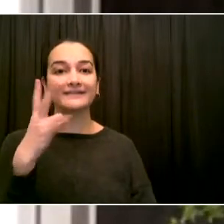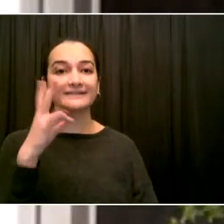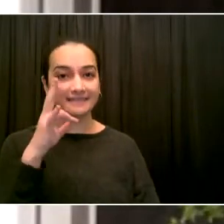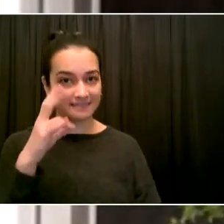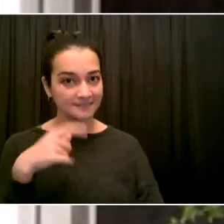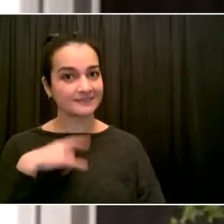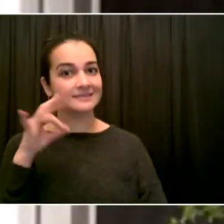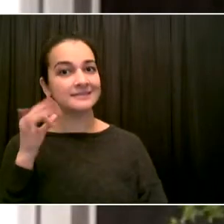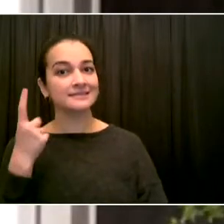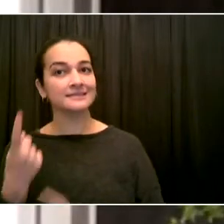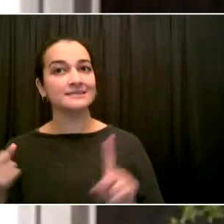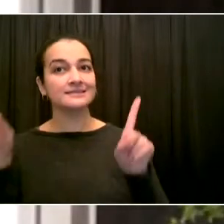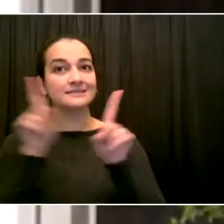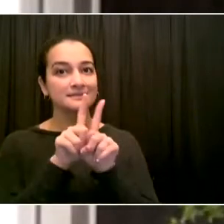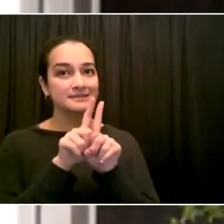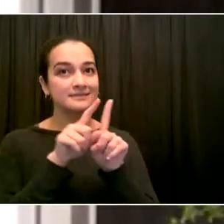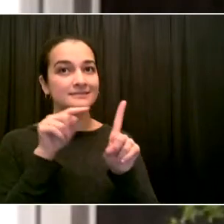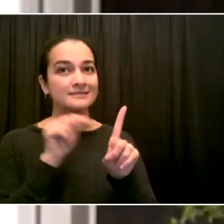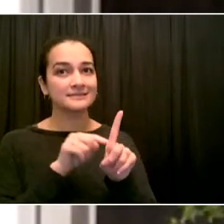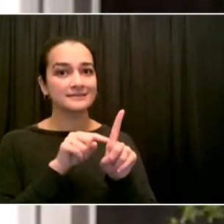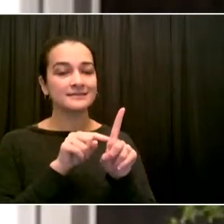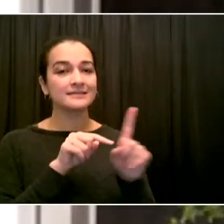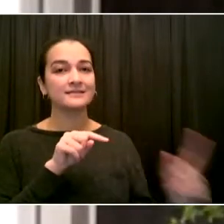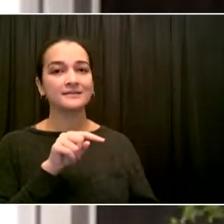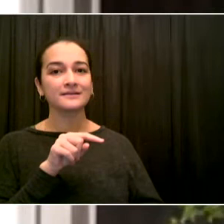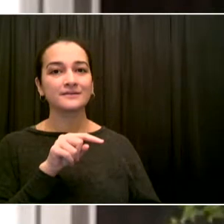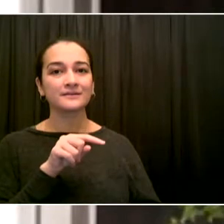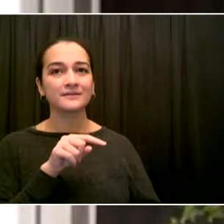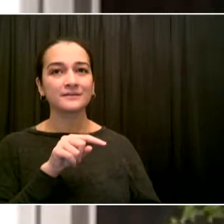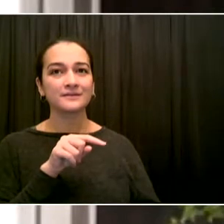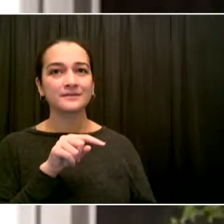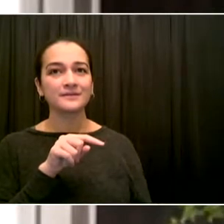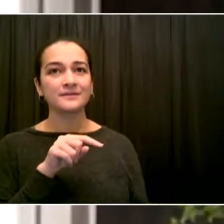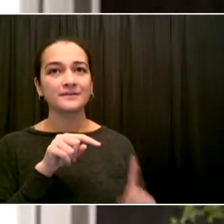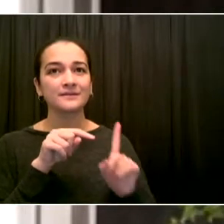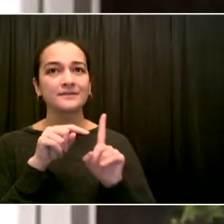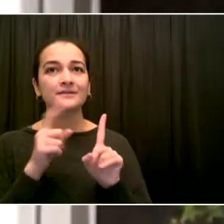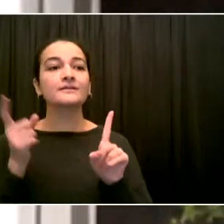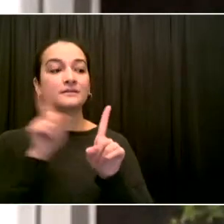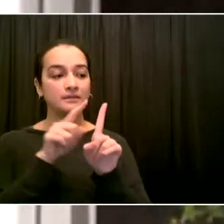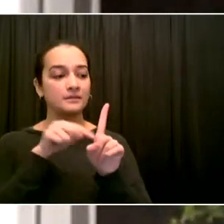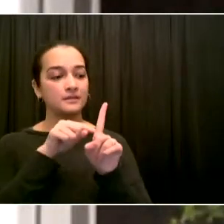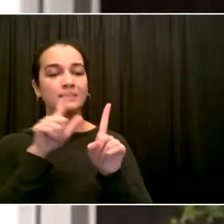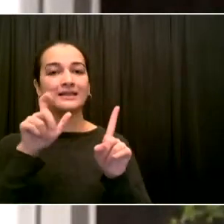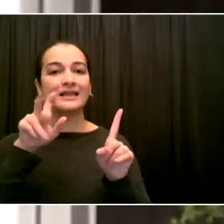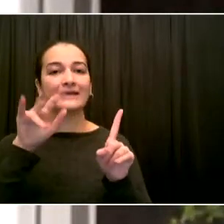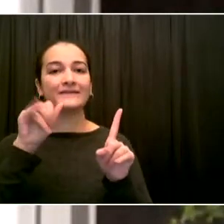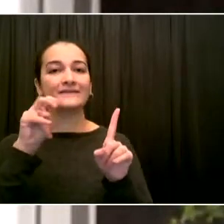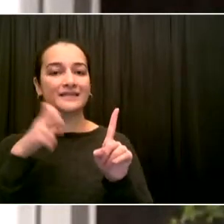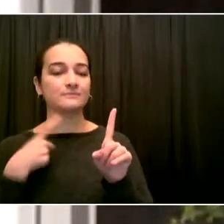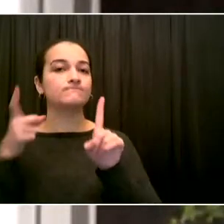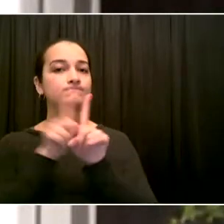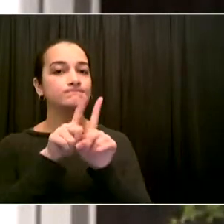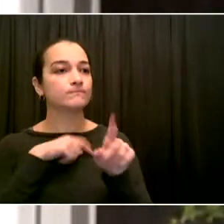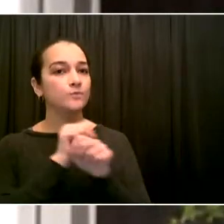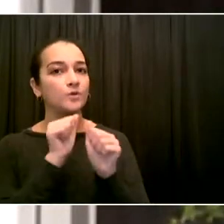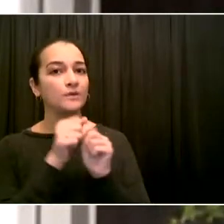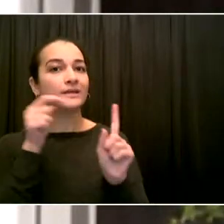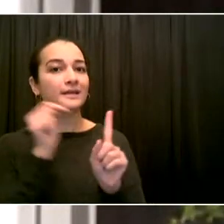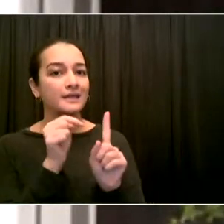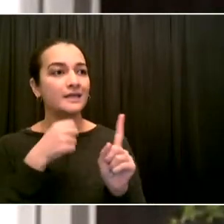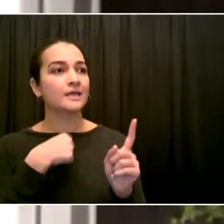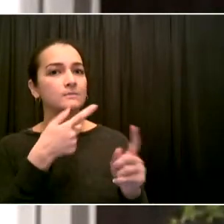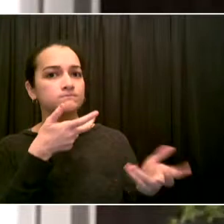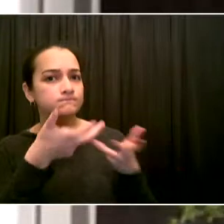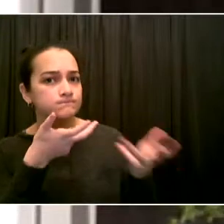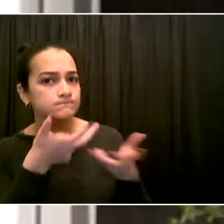historic legislation that made New York City the first jurisdiction in the country to guarantee legal